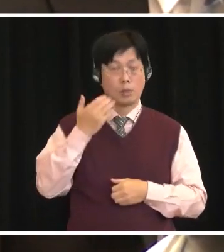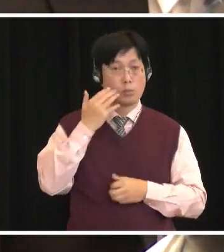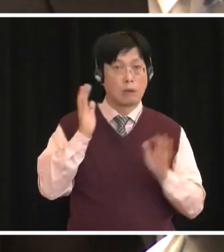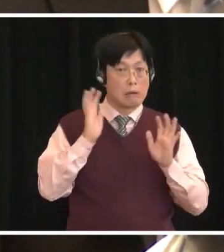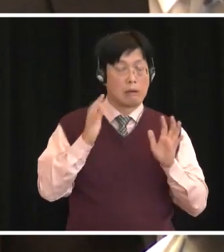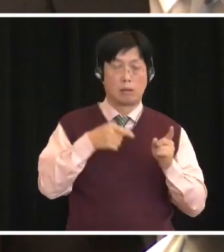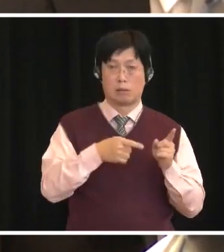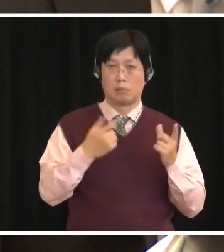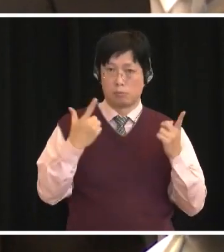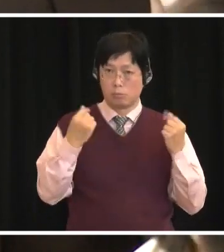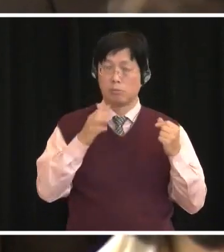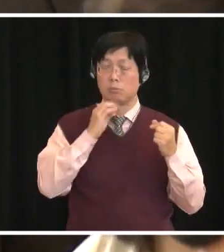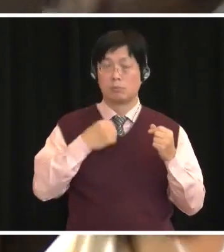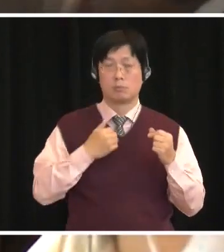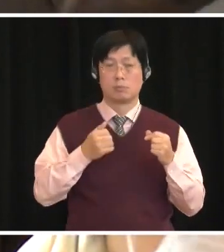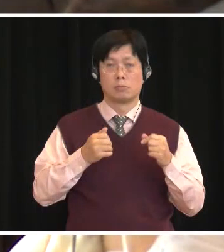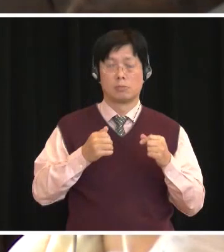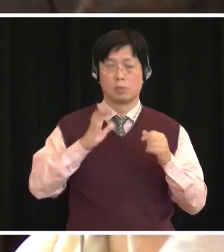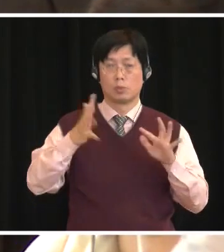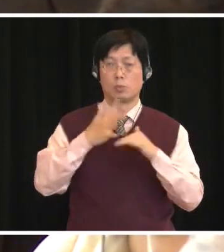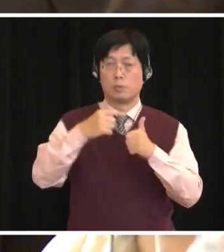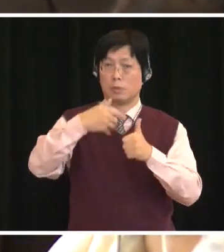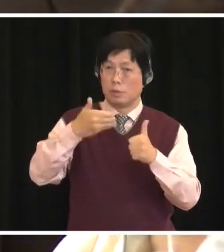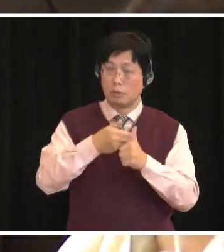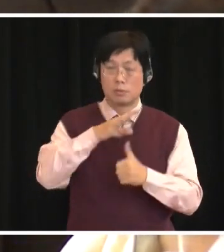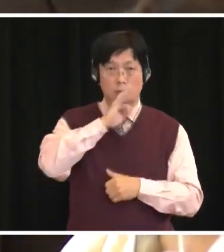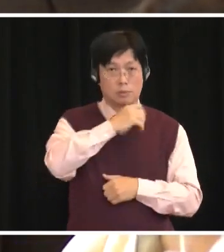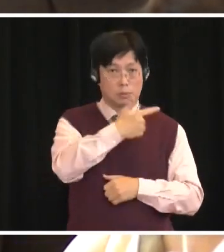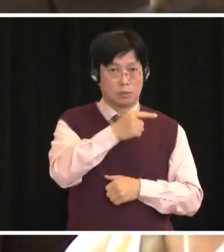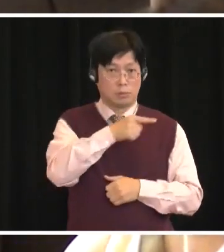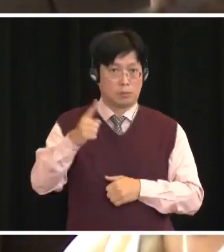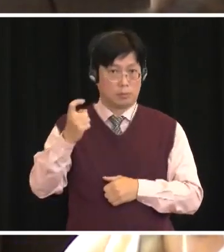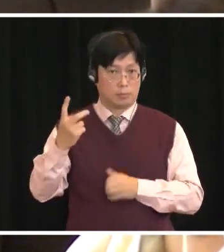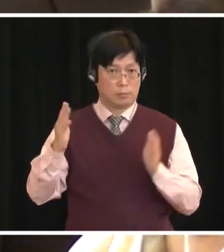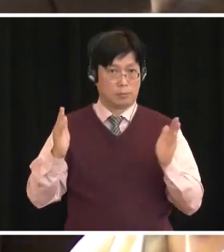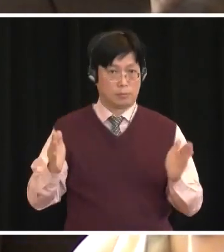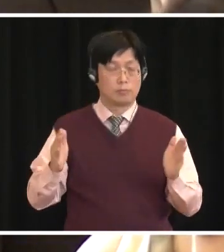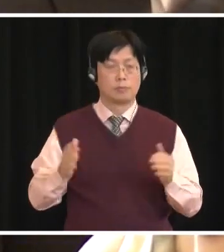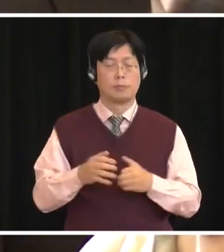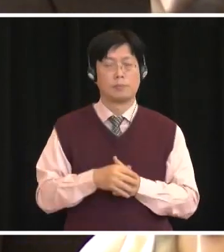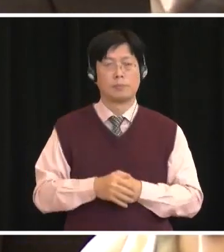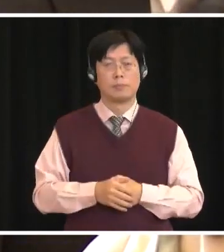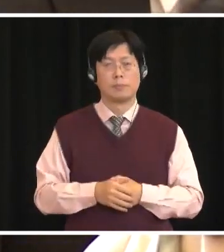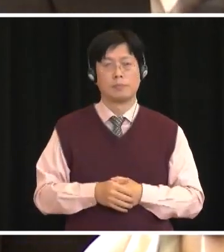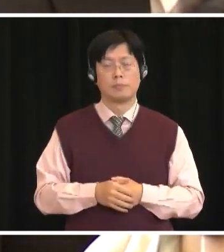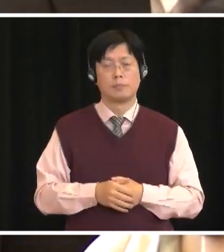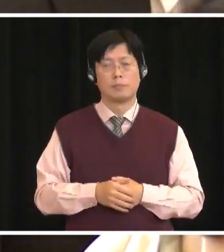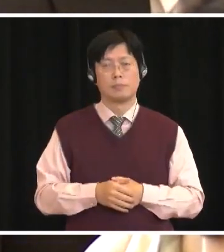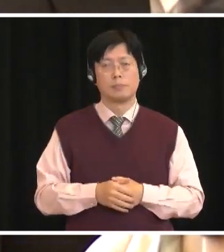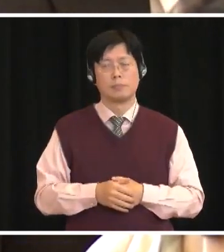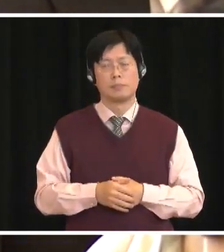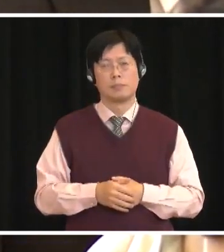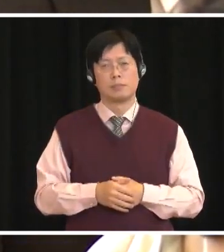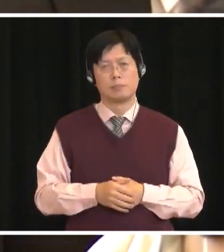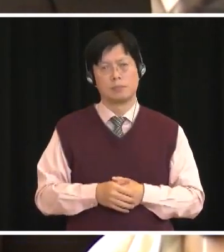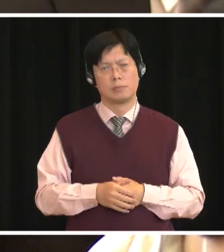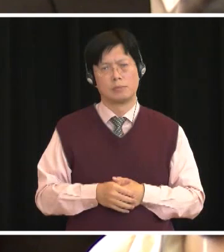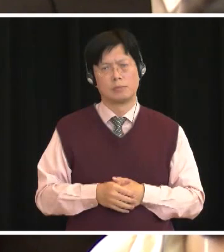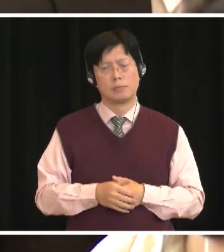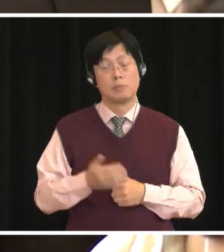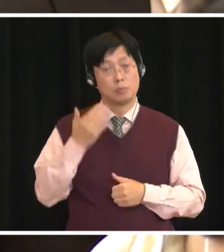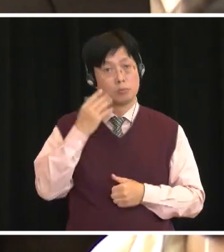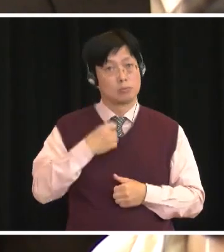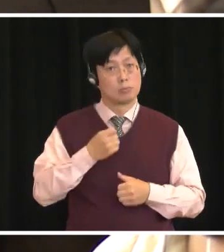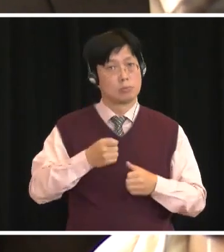help in this regard. If this child is between 6 to 12 and is subject